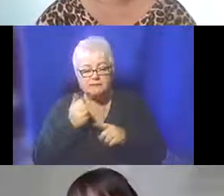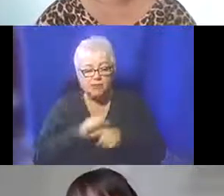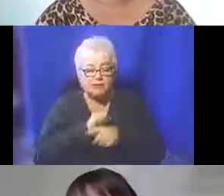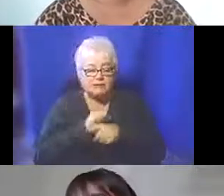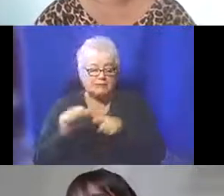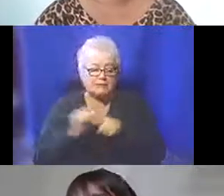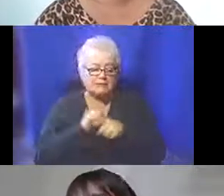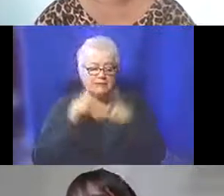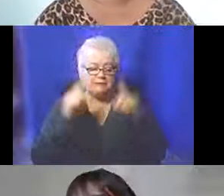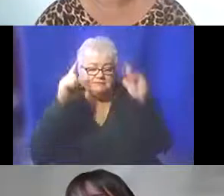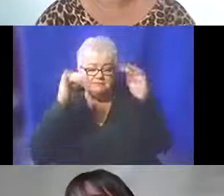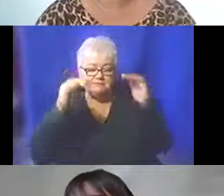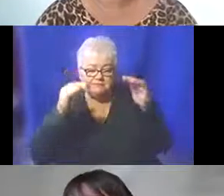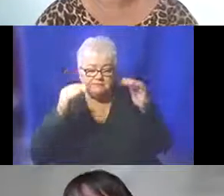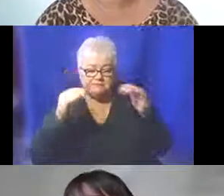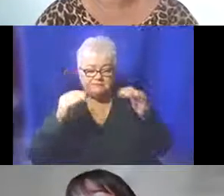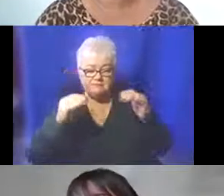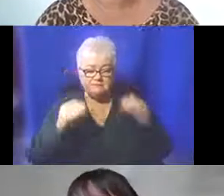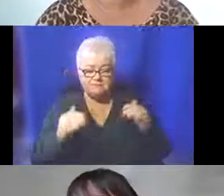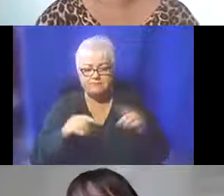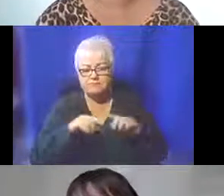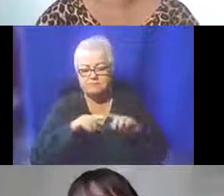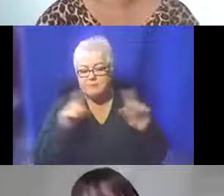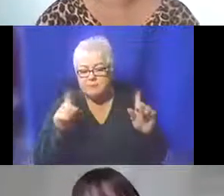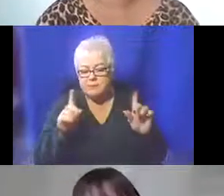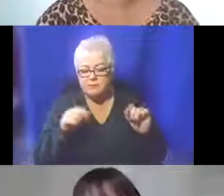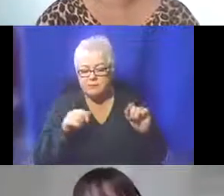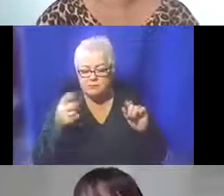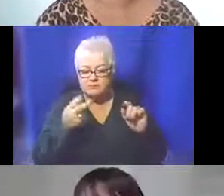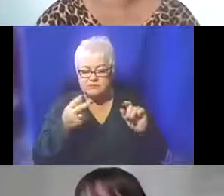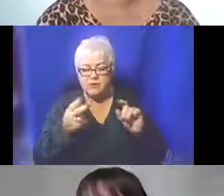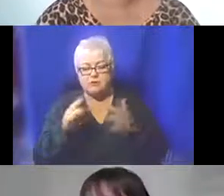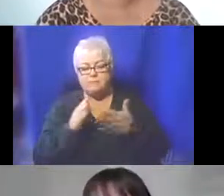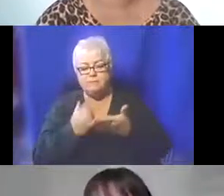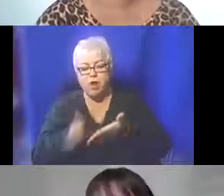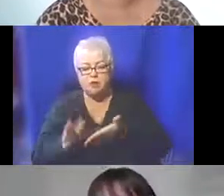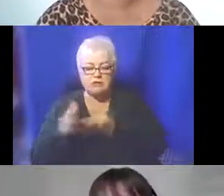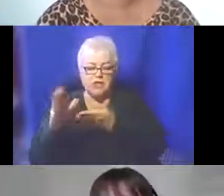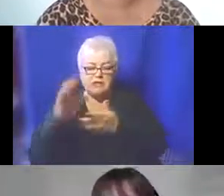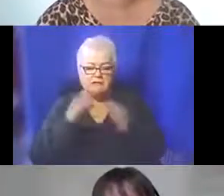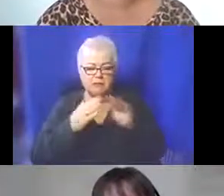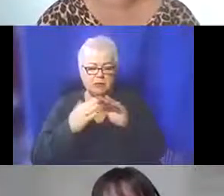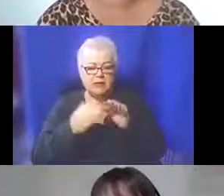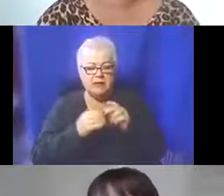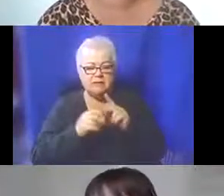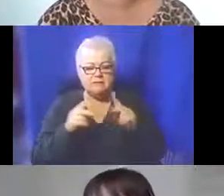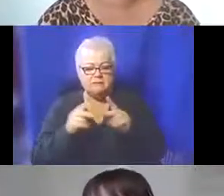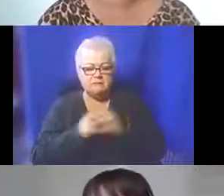of the voices of those from historically marginalized communities.